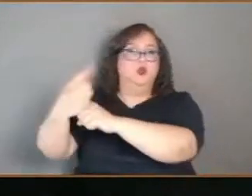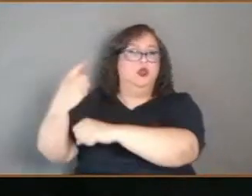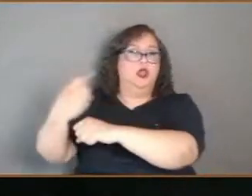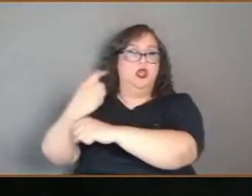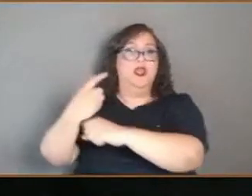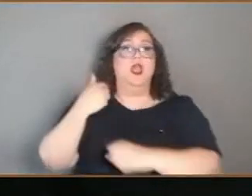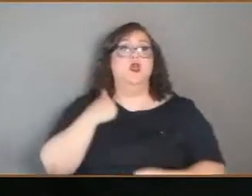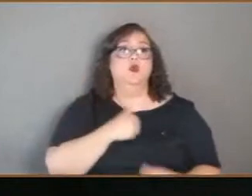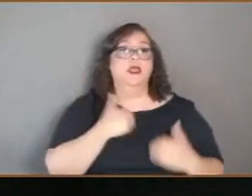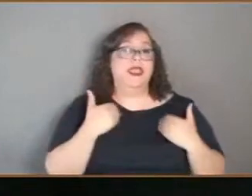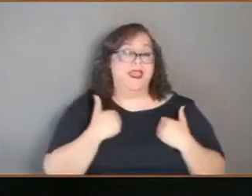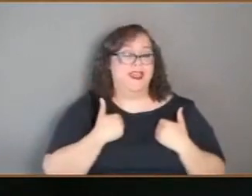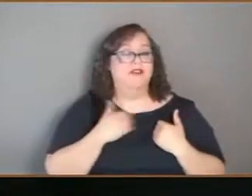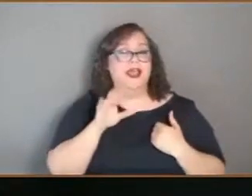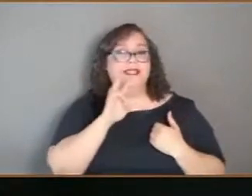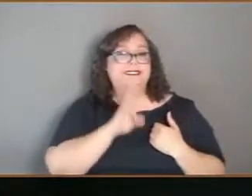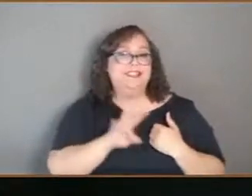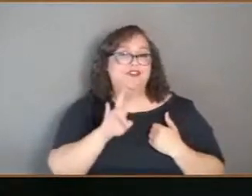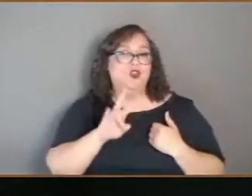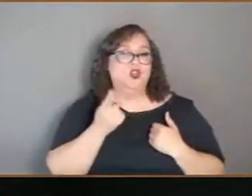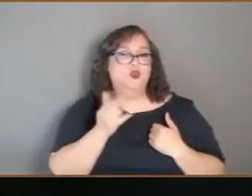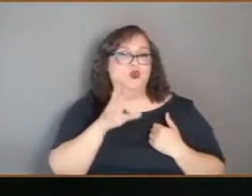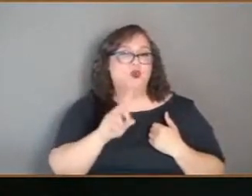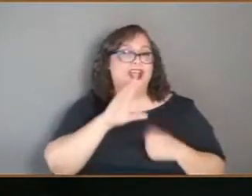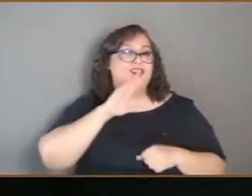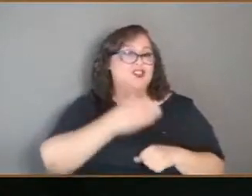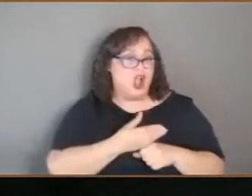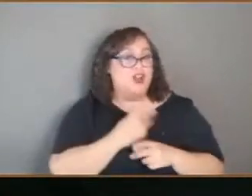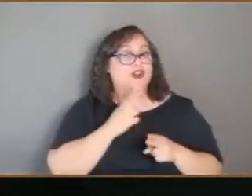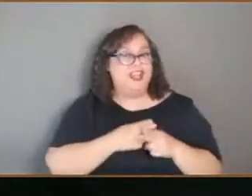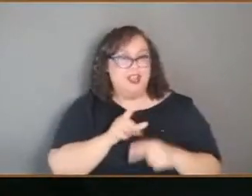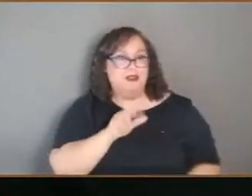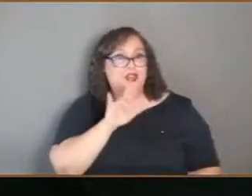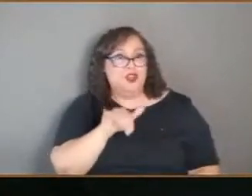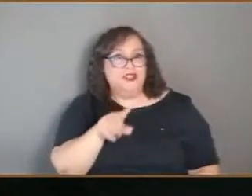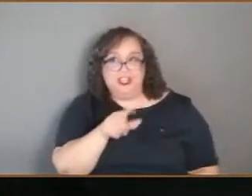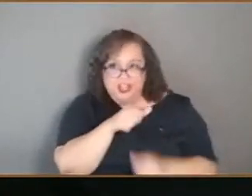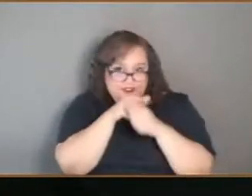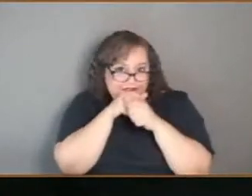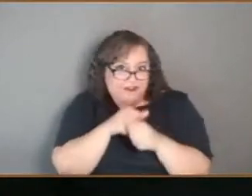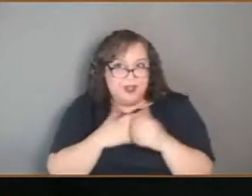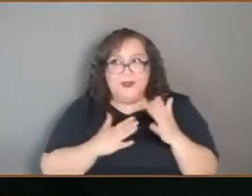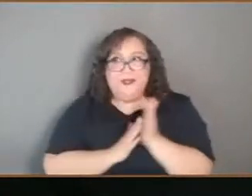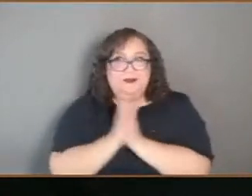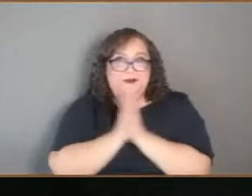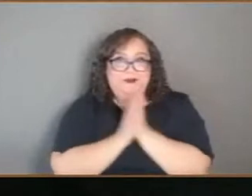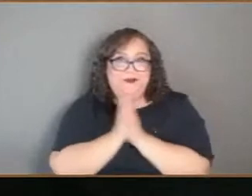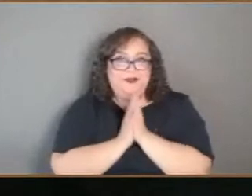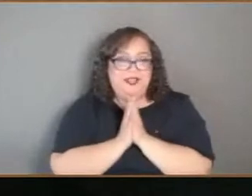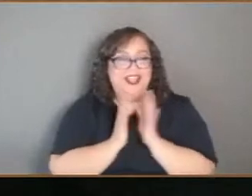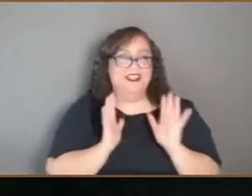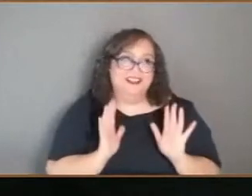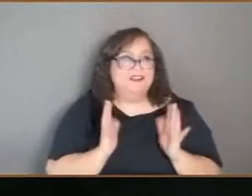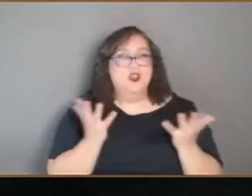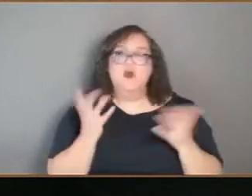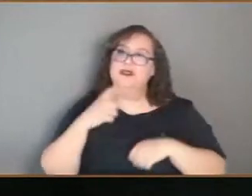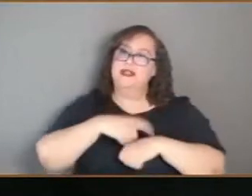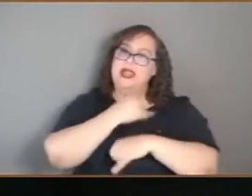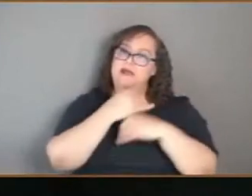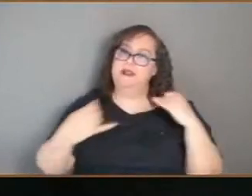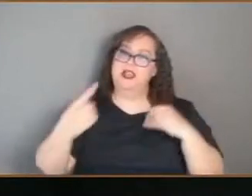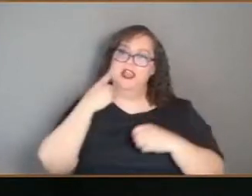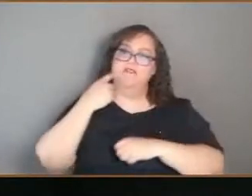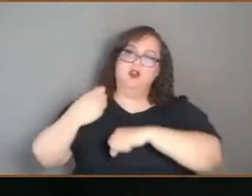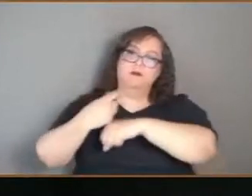named Lucy, that's amazing, who is eagerly following this mission, as she should, obviously. Absolutely. So yeah, what's the timeliness that you might get some data